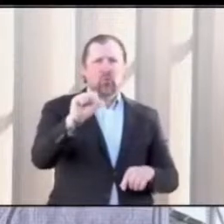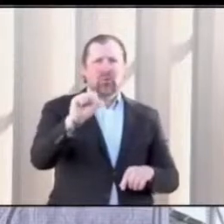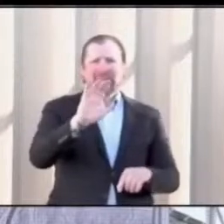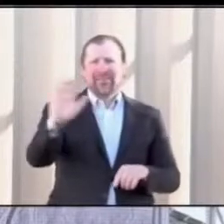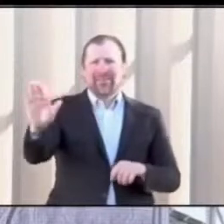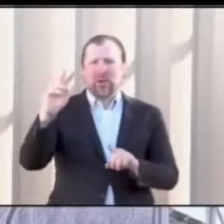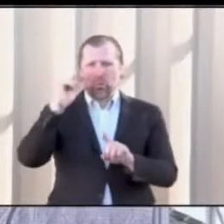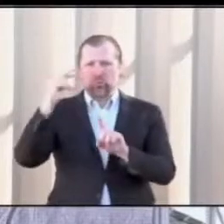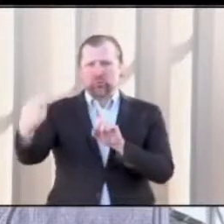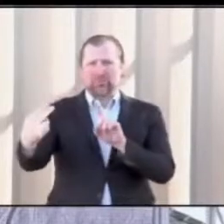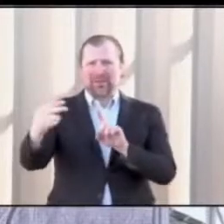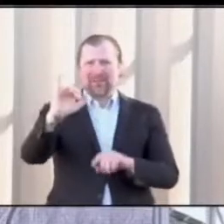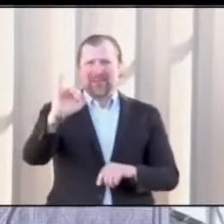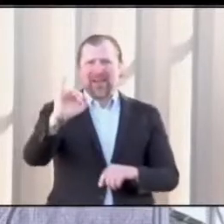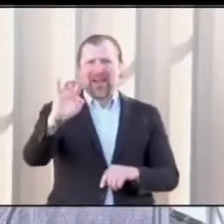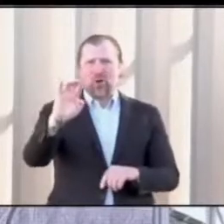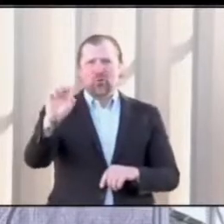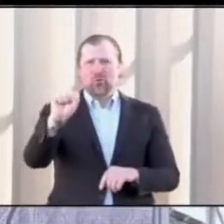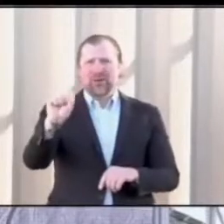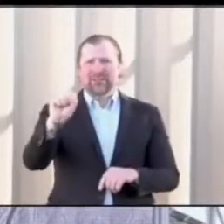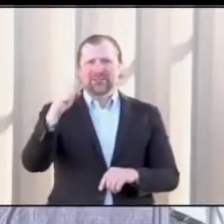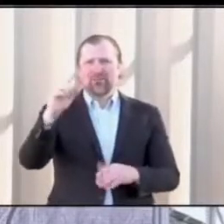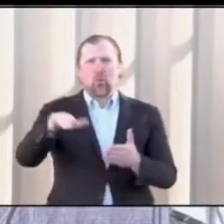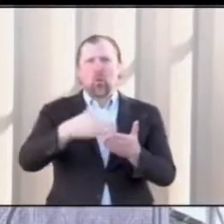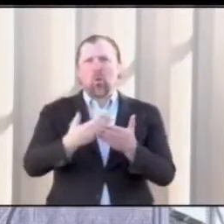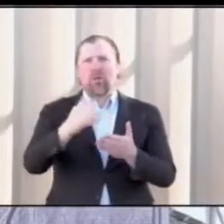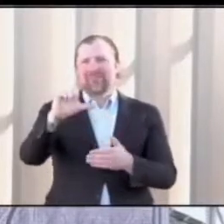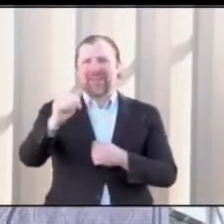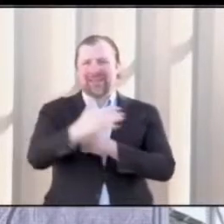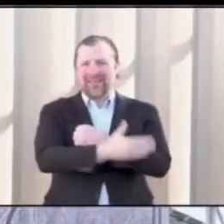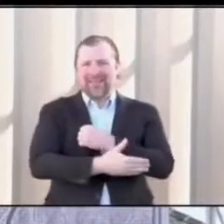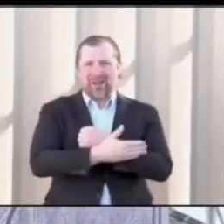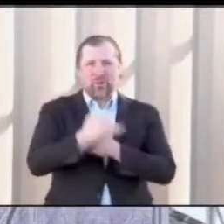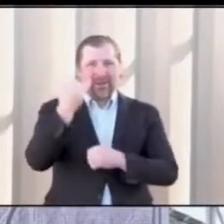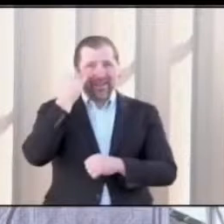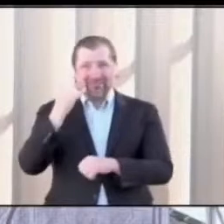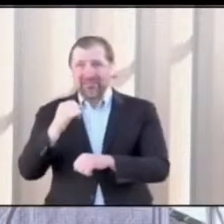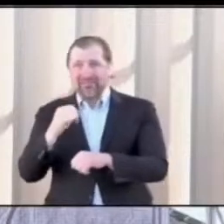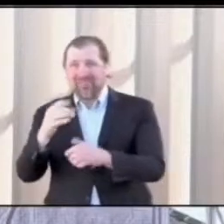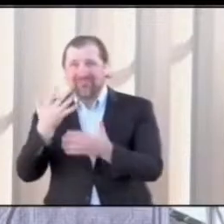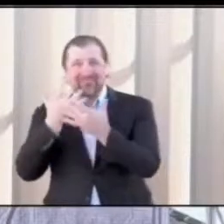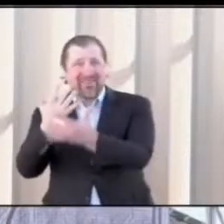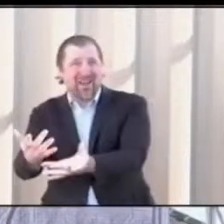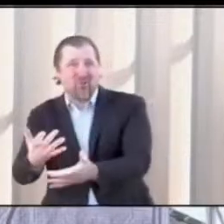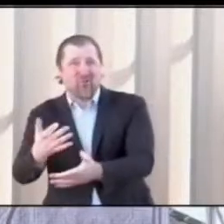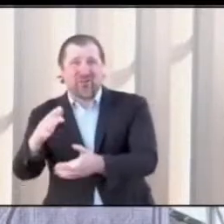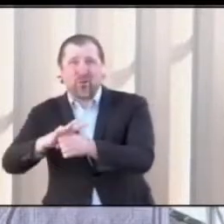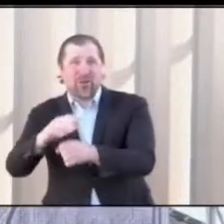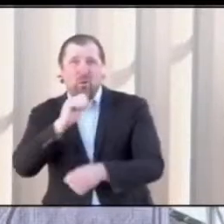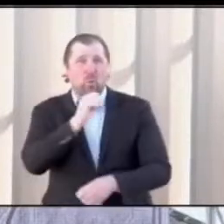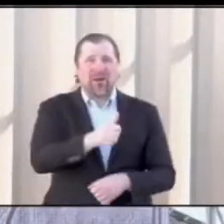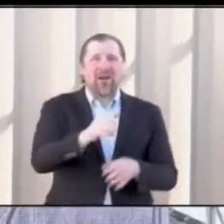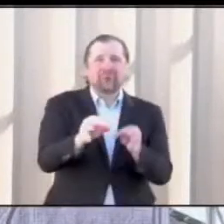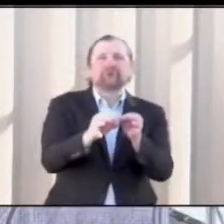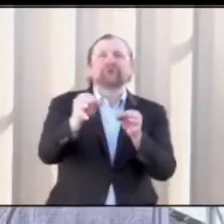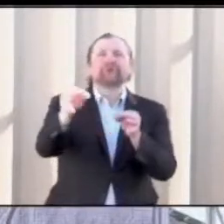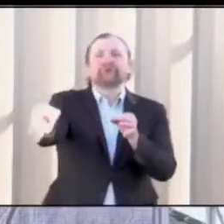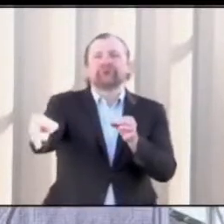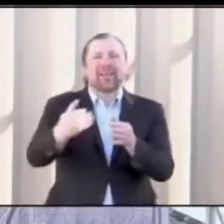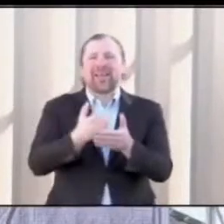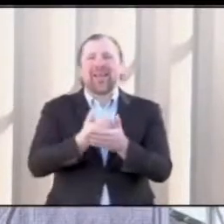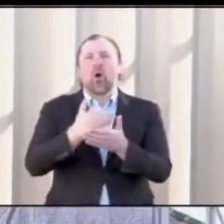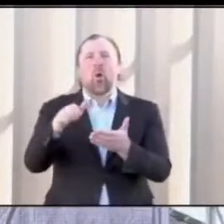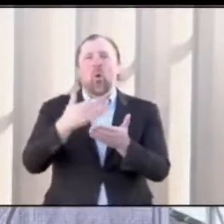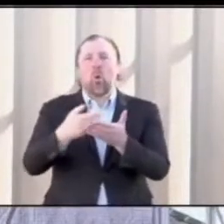the IRS has, for all of LA County, whether you're affected by the fires or not, extended virtually